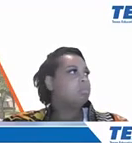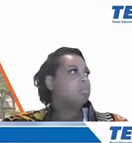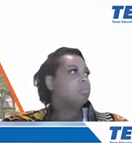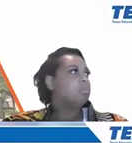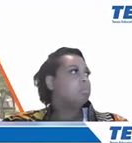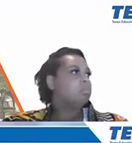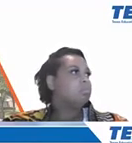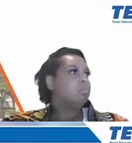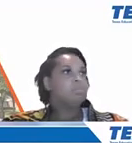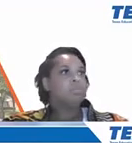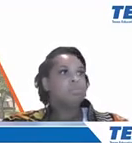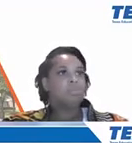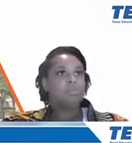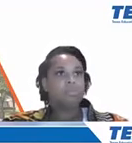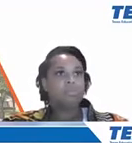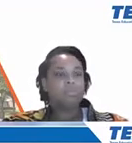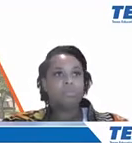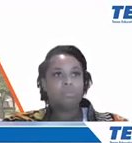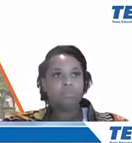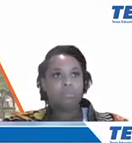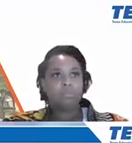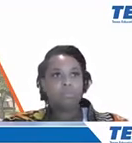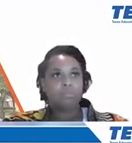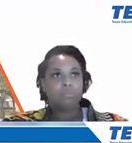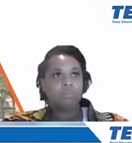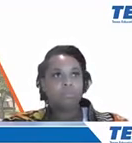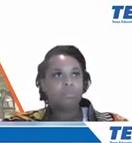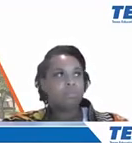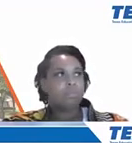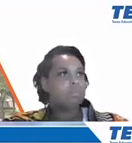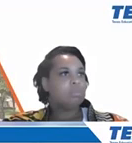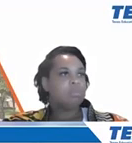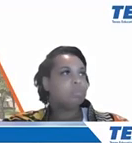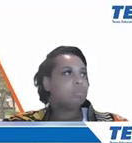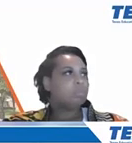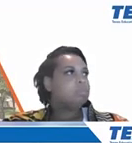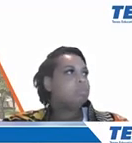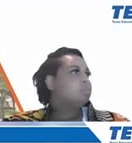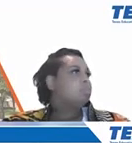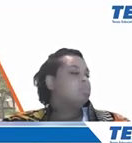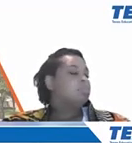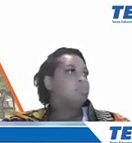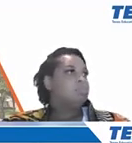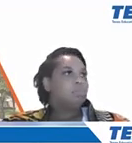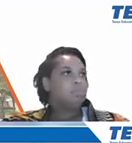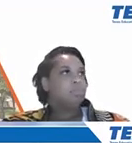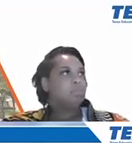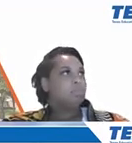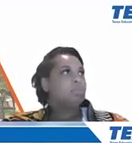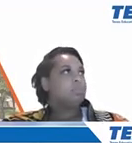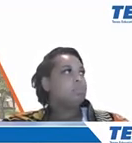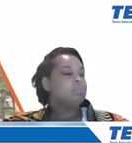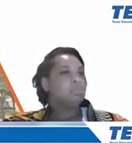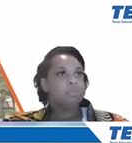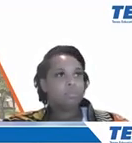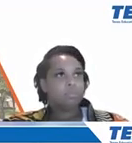Thanks, Kate. So let's look at each one. The first one, parents can easily reach and obtain